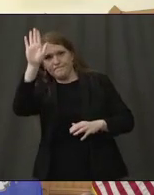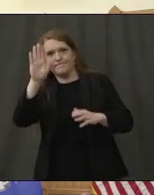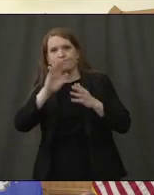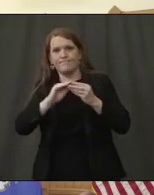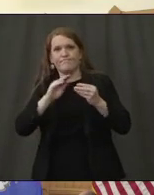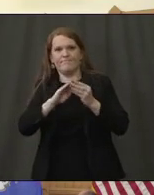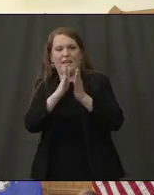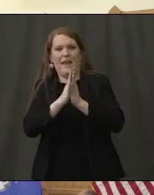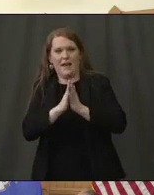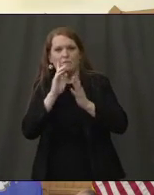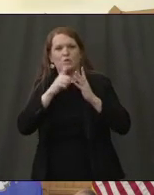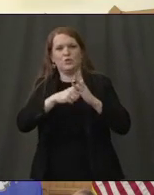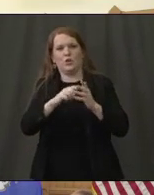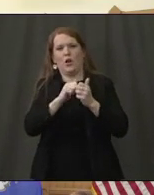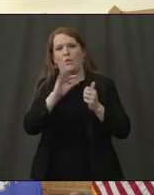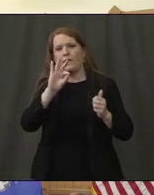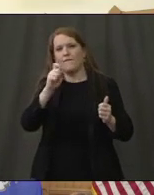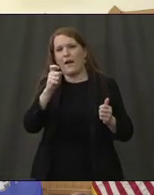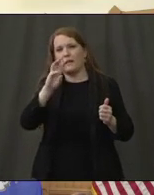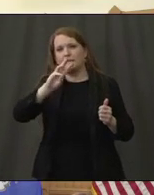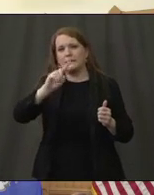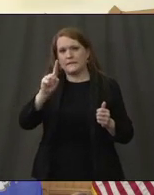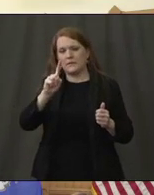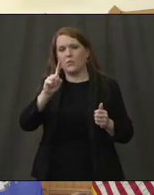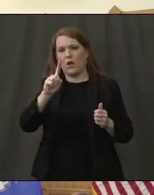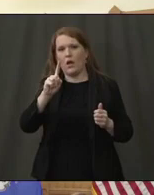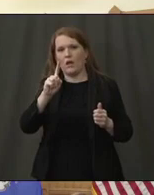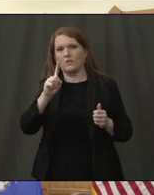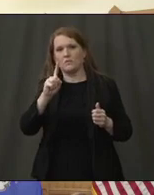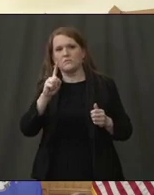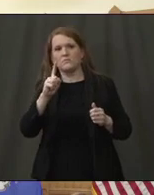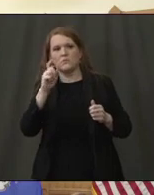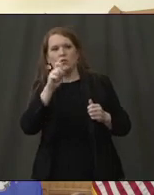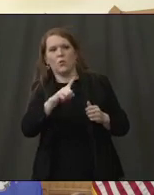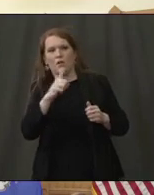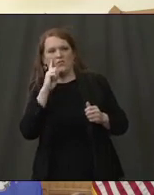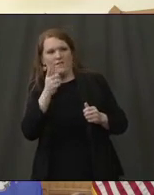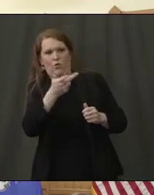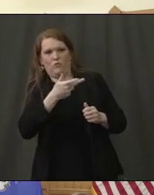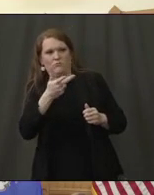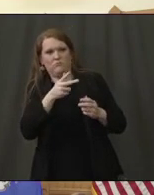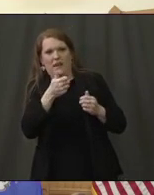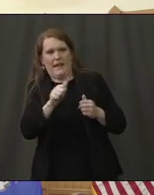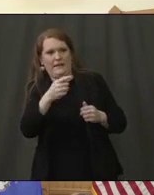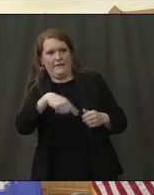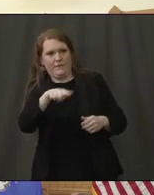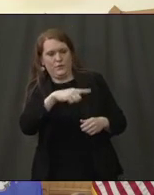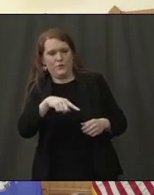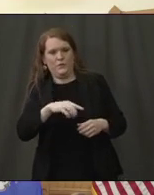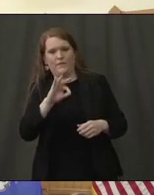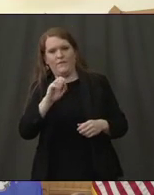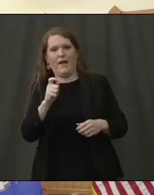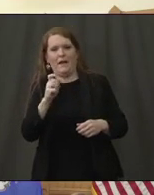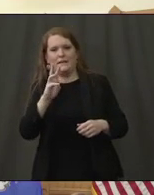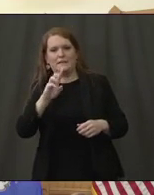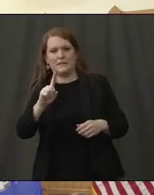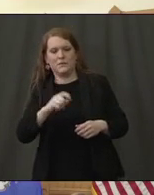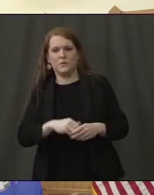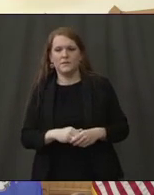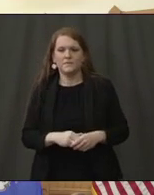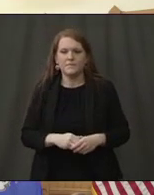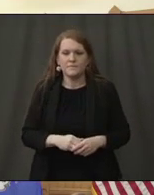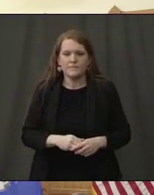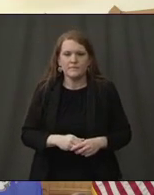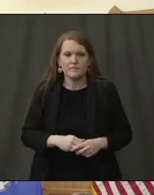with Fox 61, question for the Governor, Commissioner Cook, or Chief of Staff Paul Mounds. Fox 61. Hi, this is